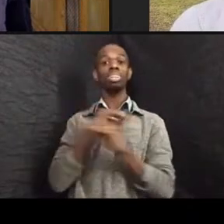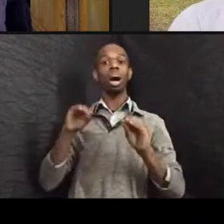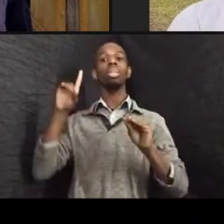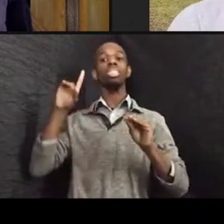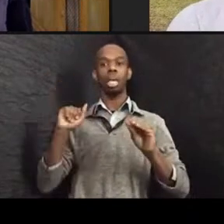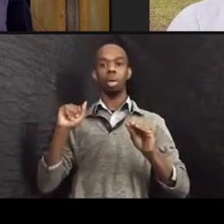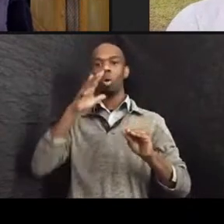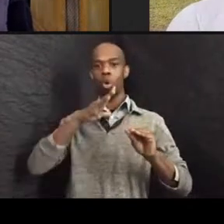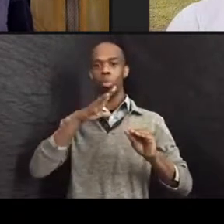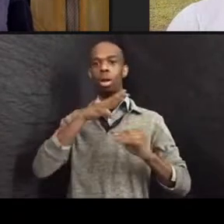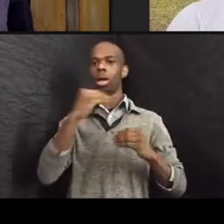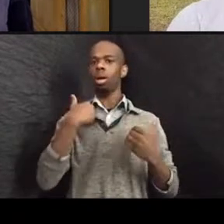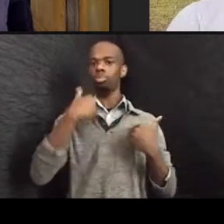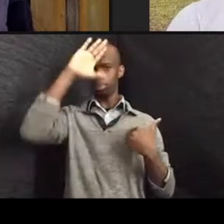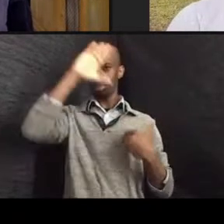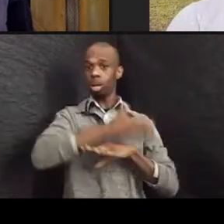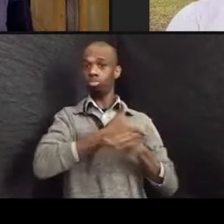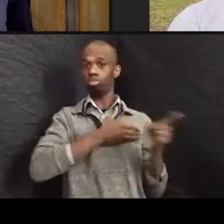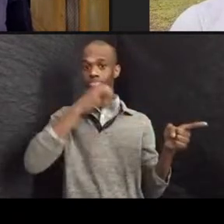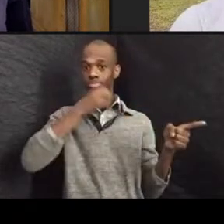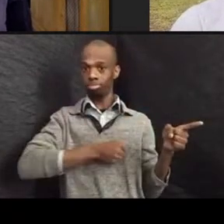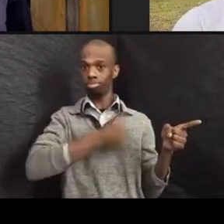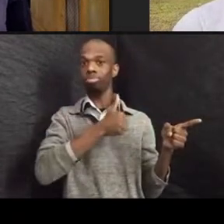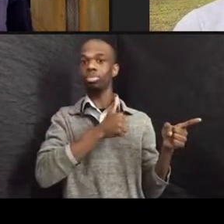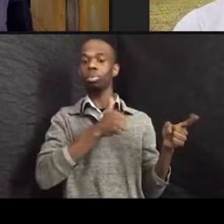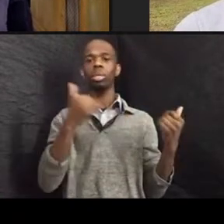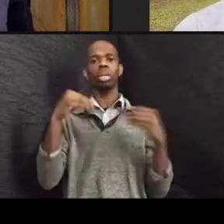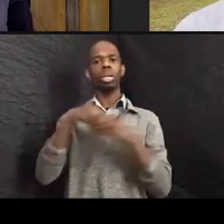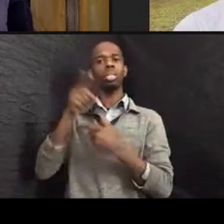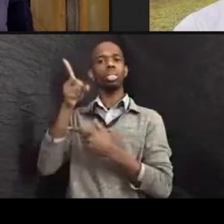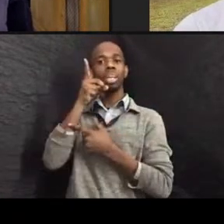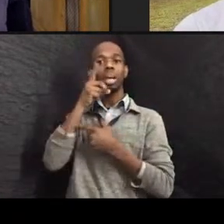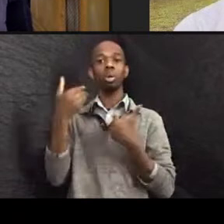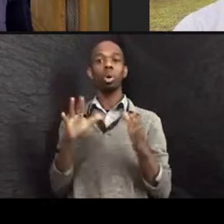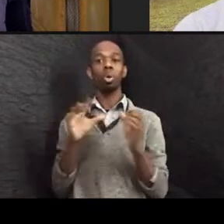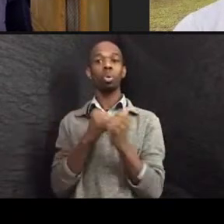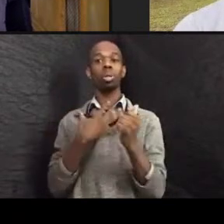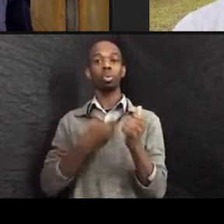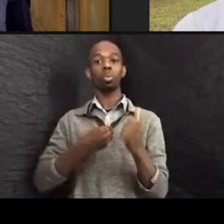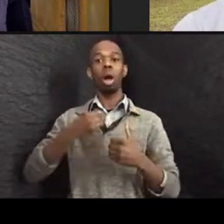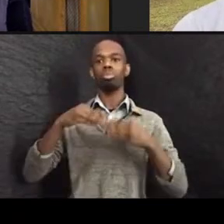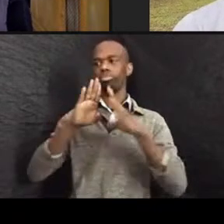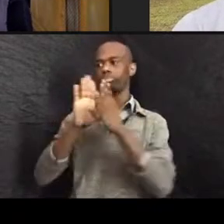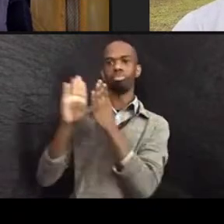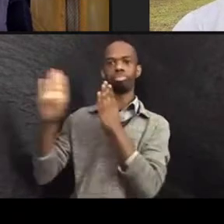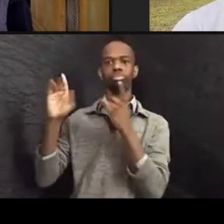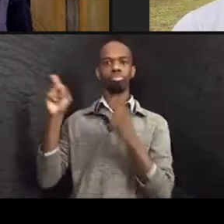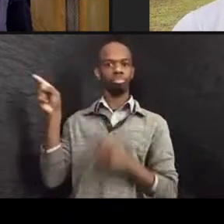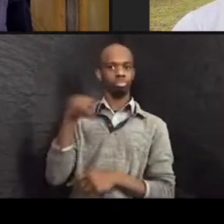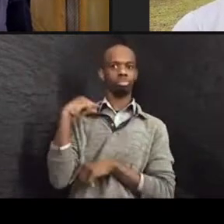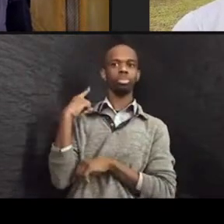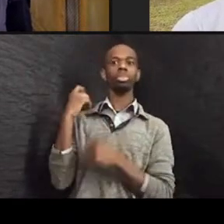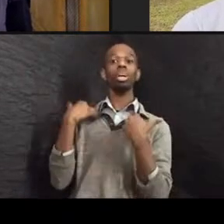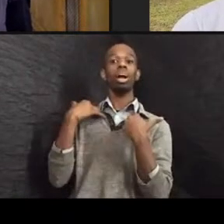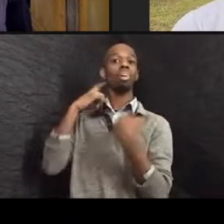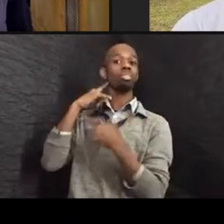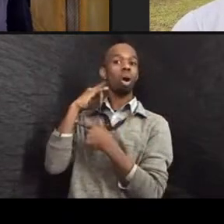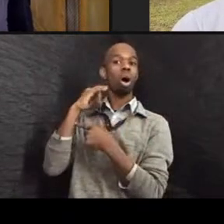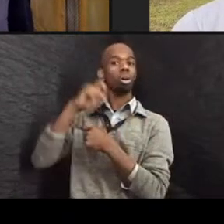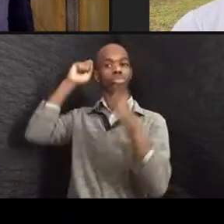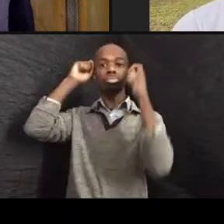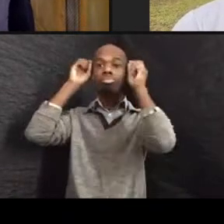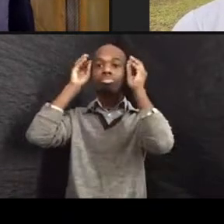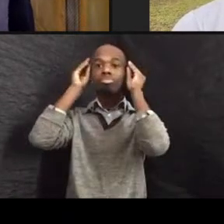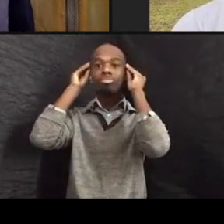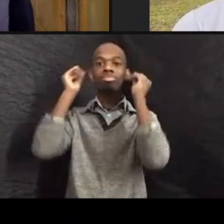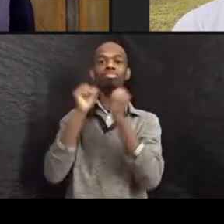am sitting in my dining room surrounded by white walls. I have golden hair with close natural curls. I am wearing a green, blue,